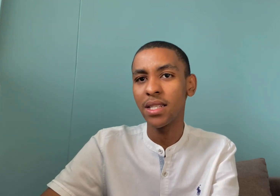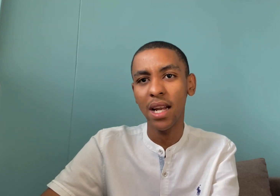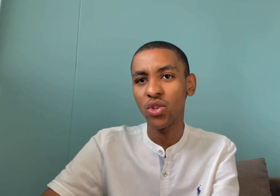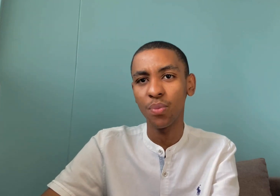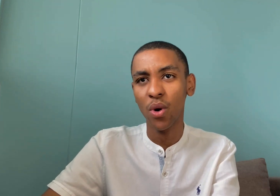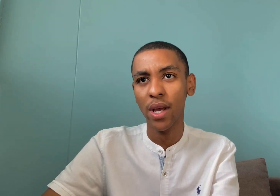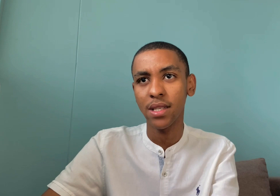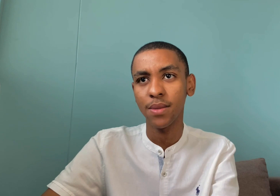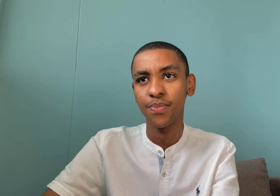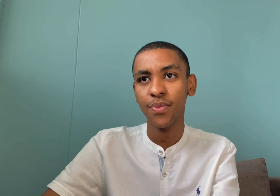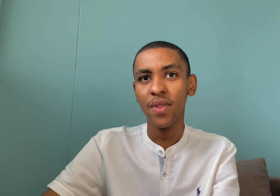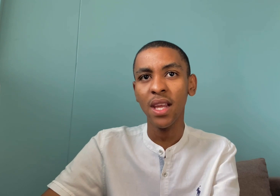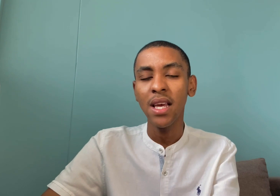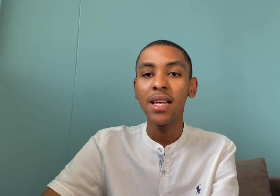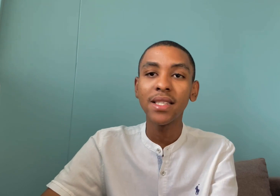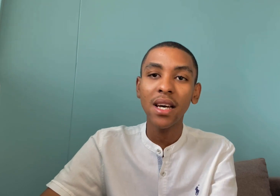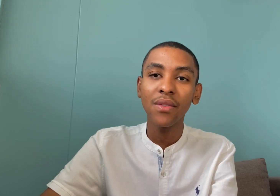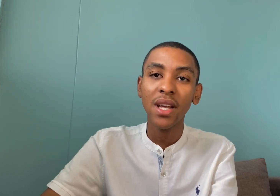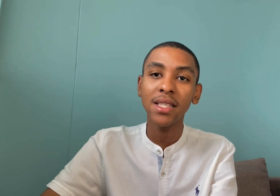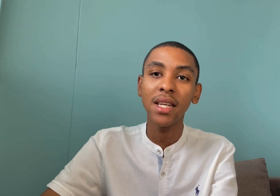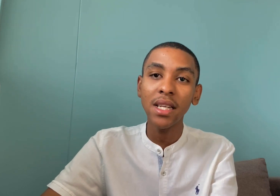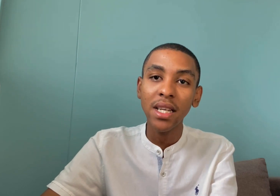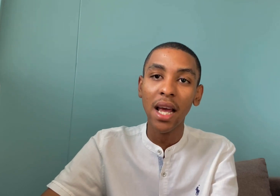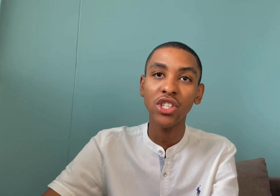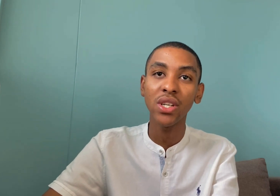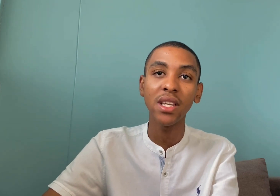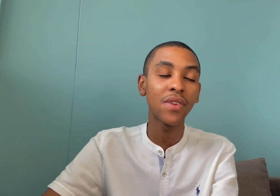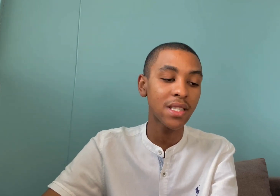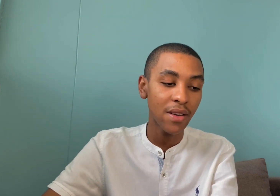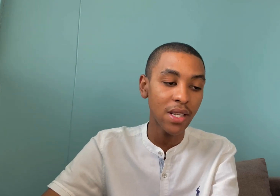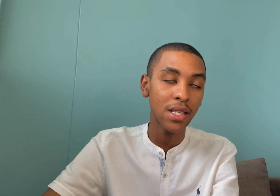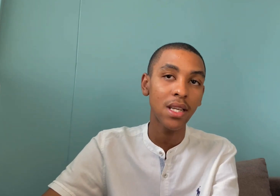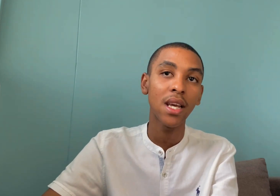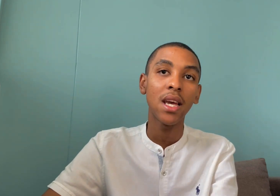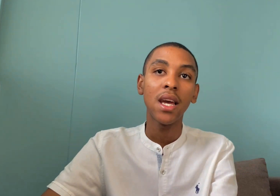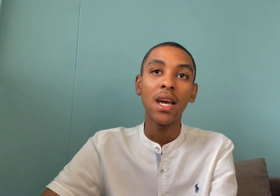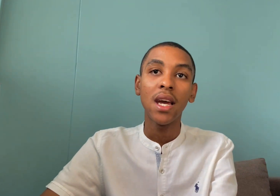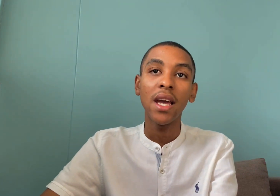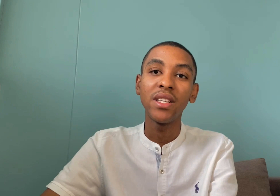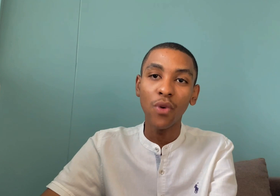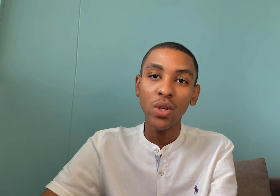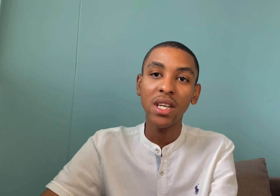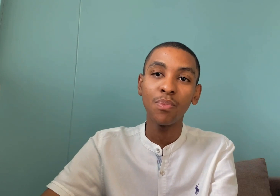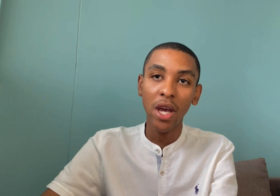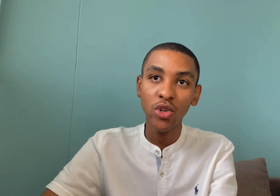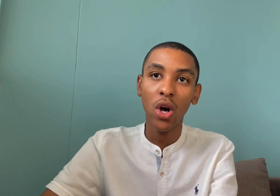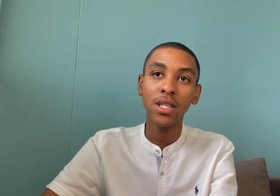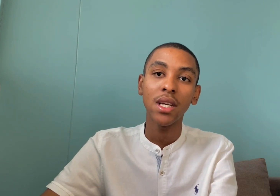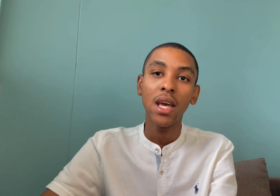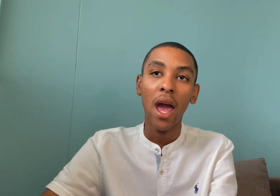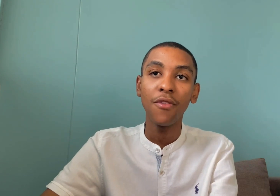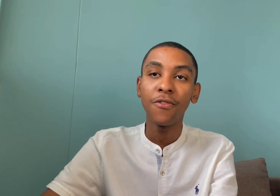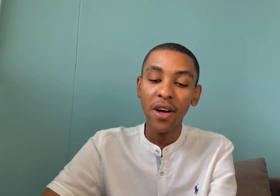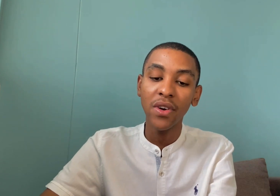unparalleled intellectual prowess. He served as an international civil servant, a devoted